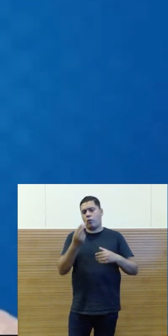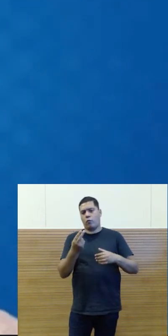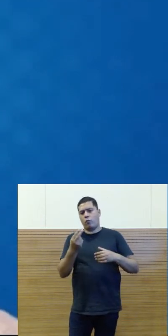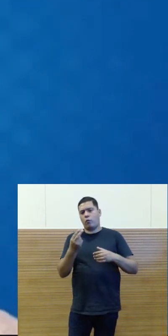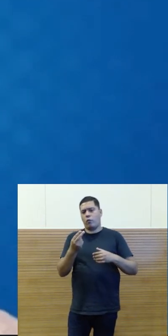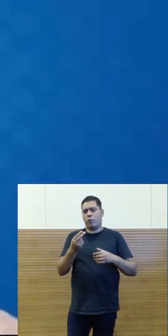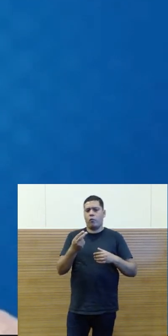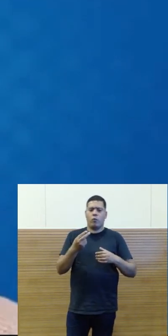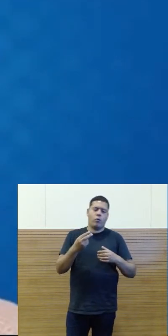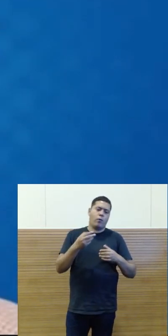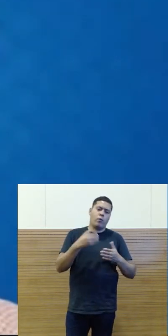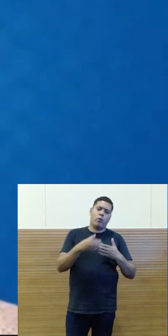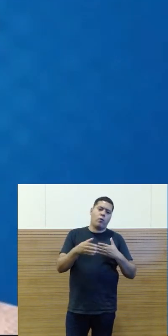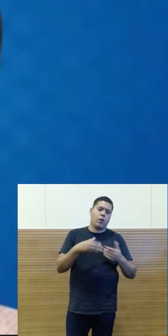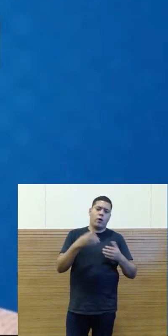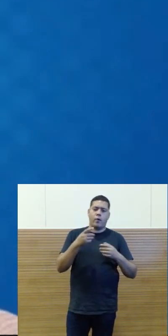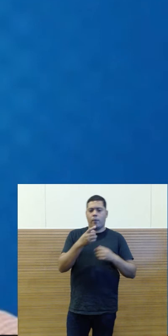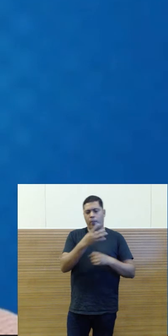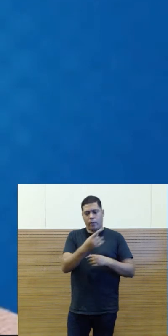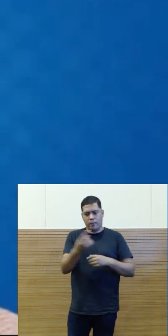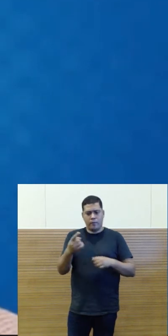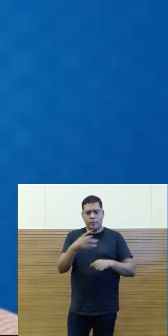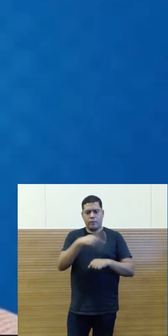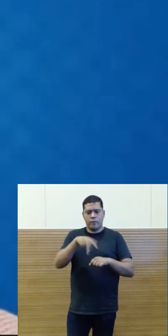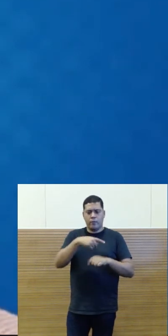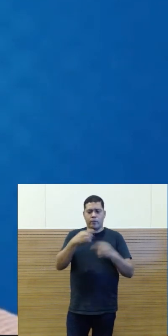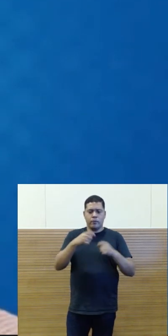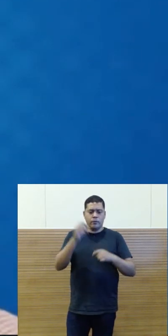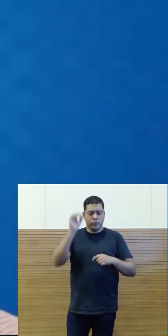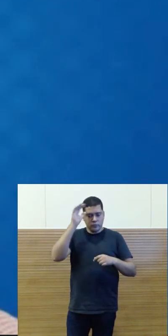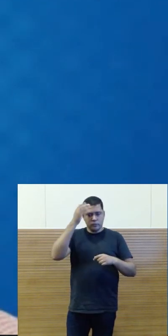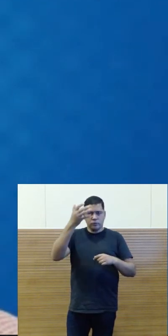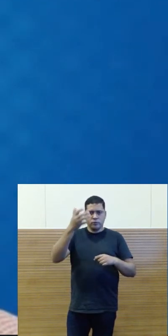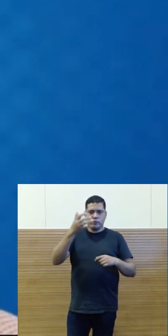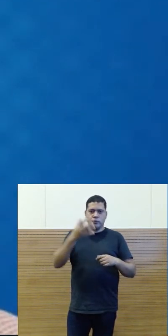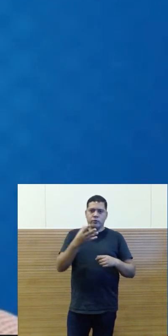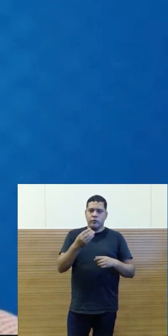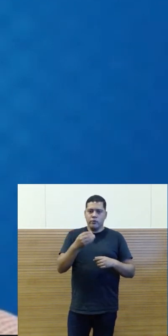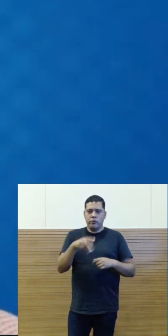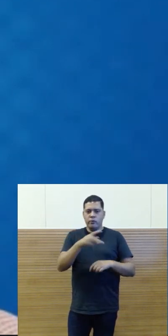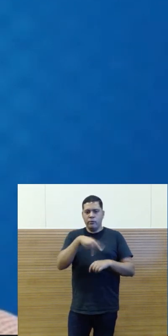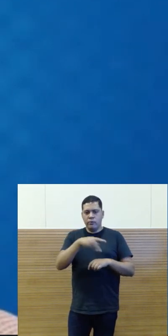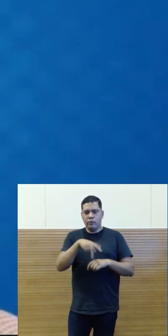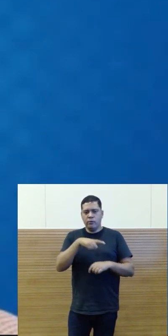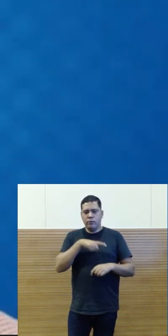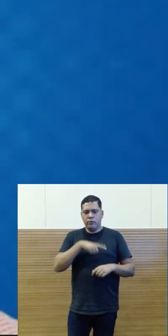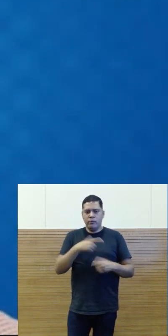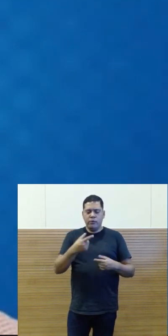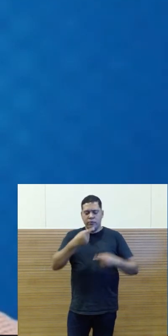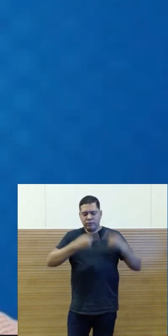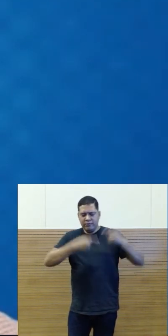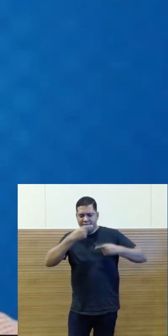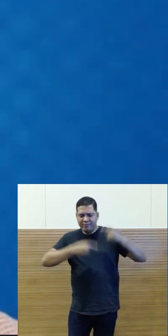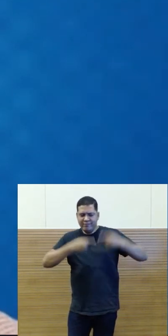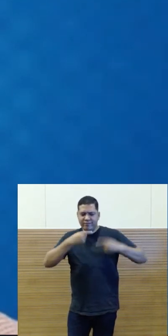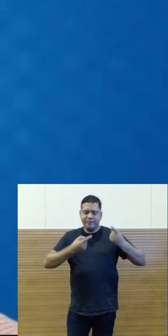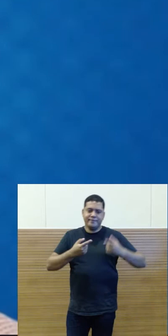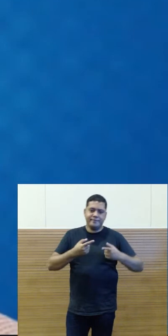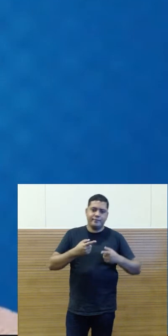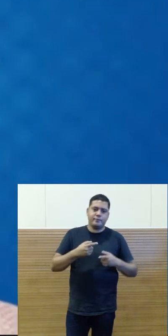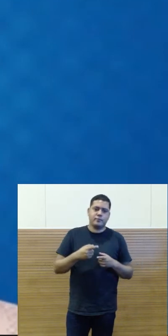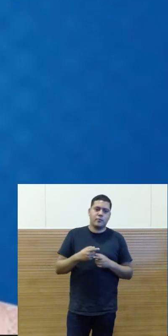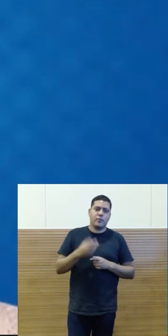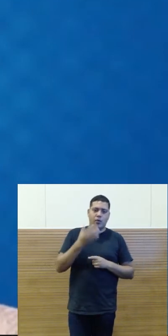upon. And many of the countries, as I mentioned, have done food system summit dialogues and